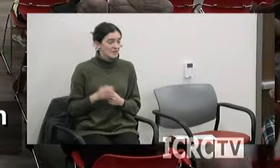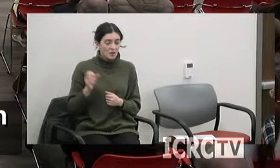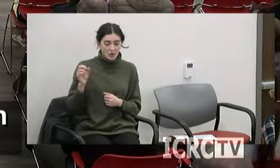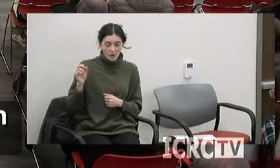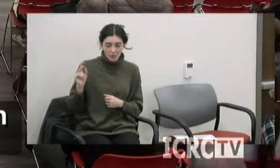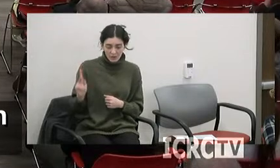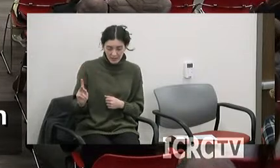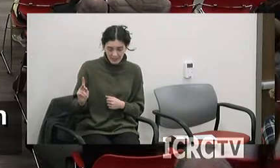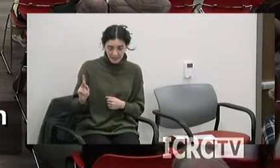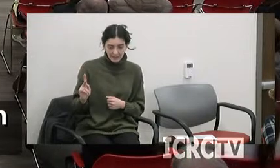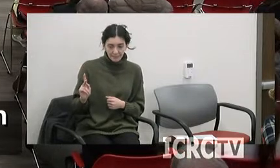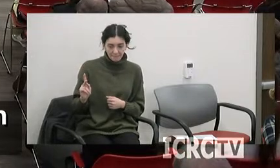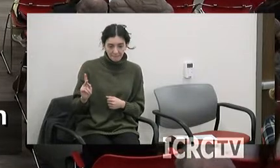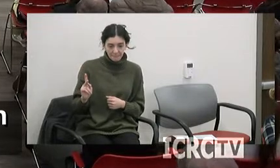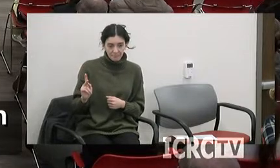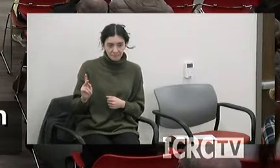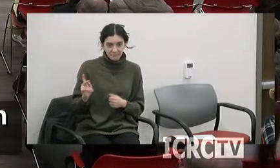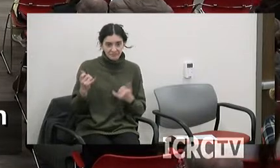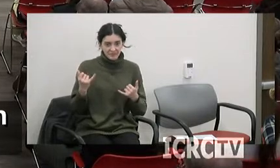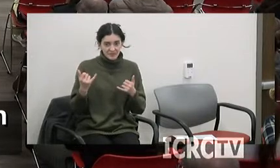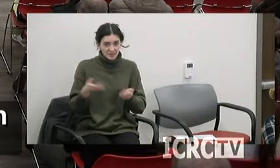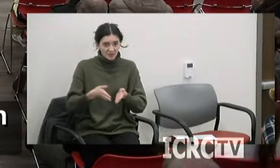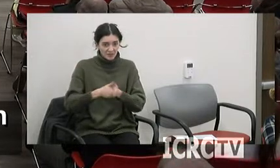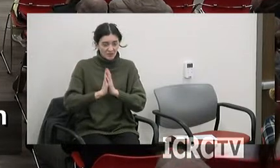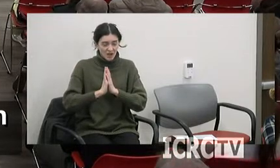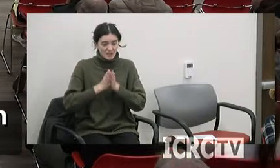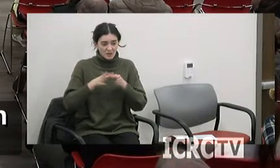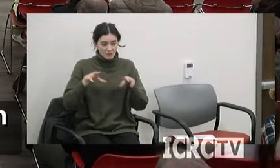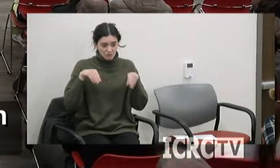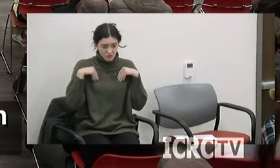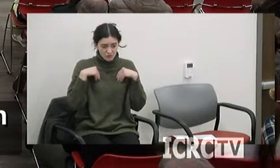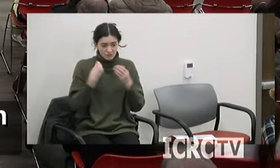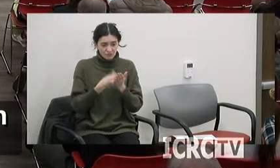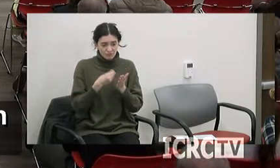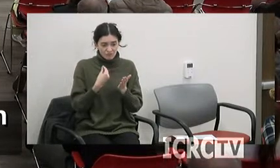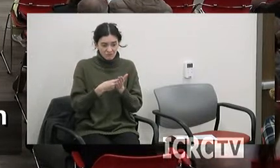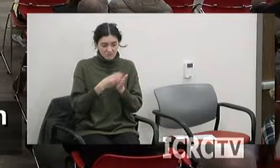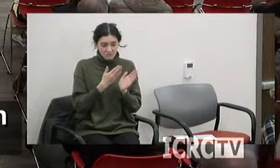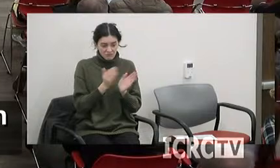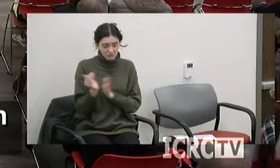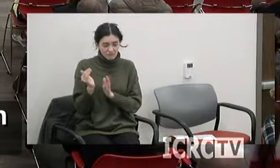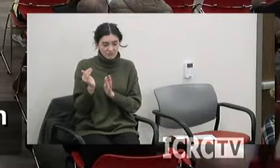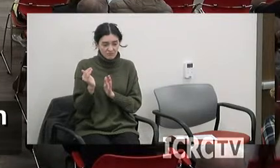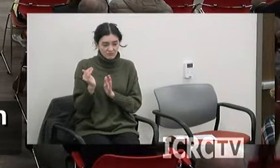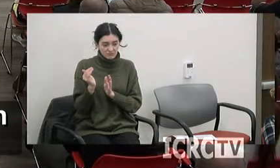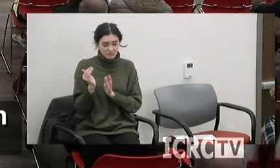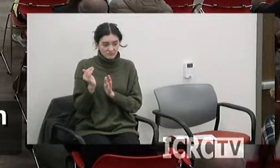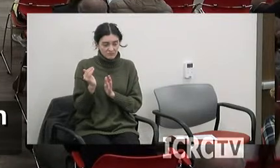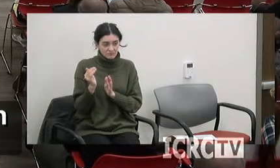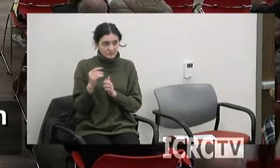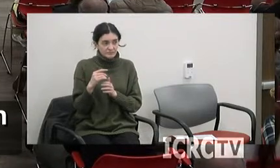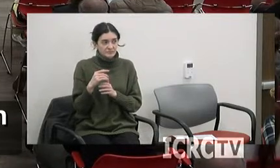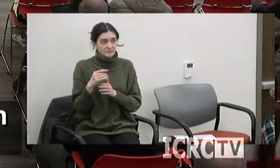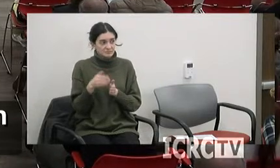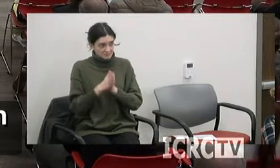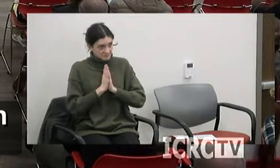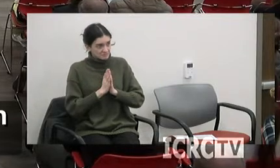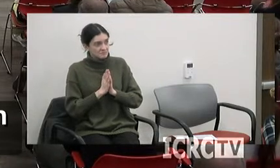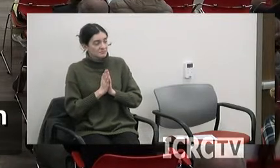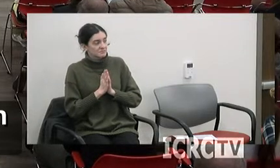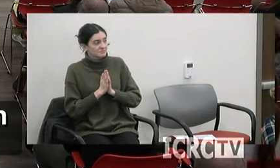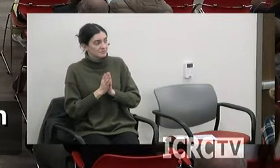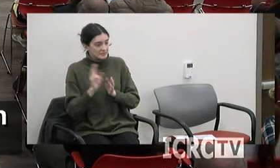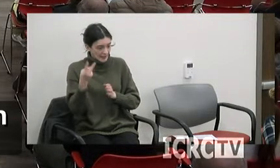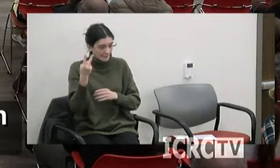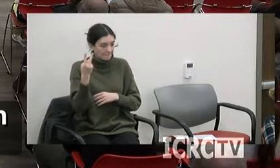Okay, then we need a motion to approve the school resolution for 23 acceptance of rates. So moved.